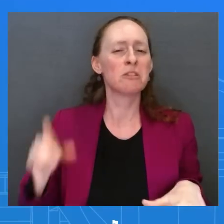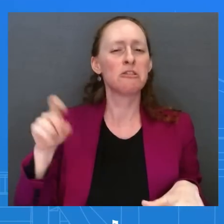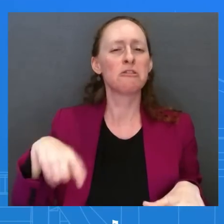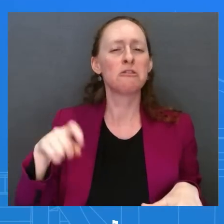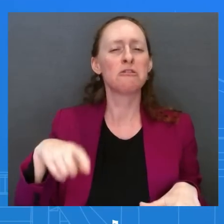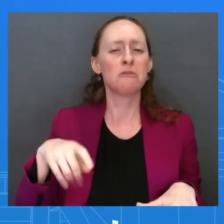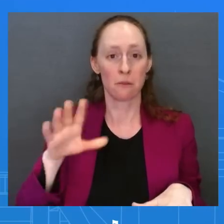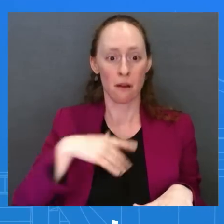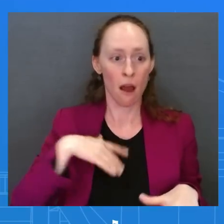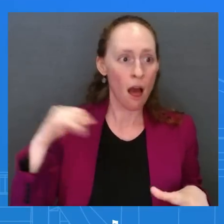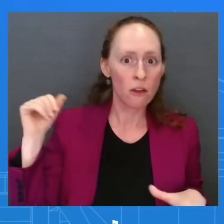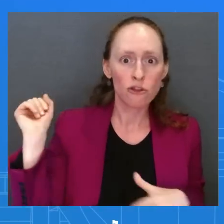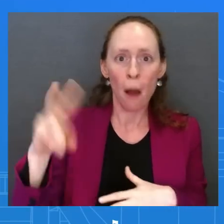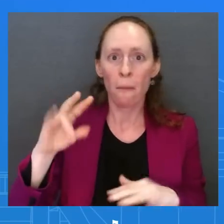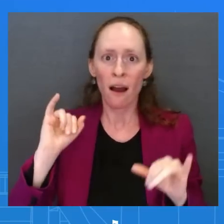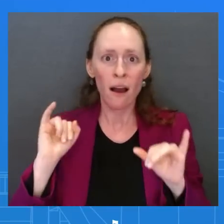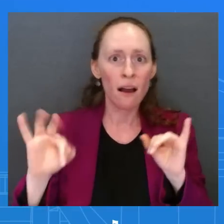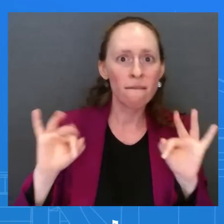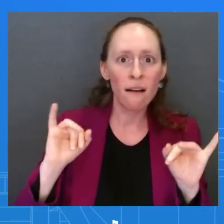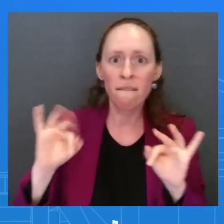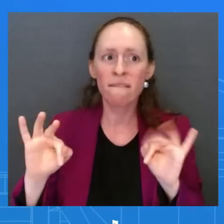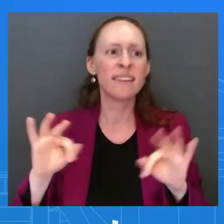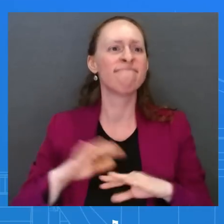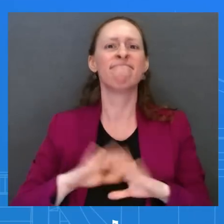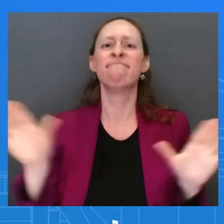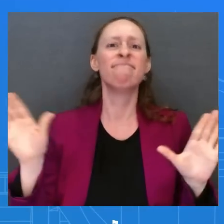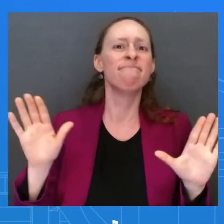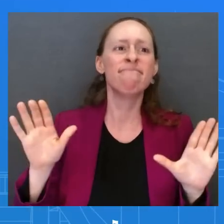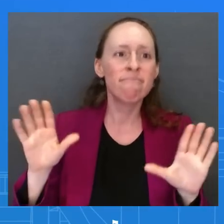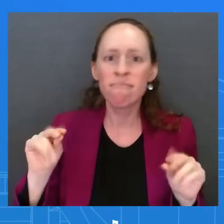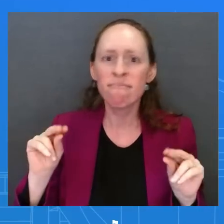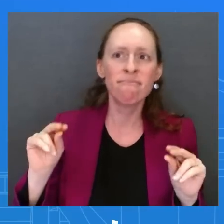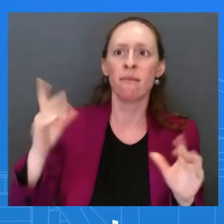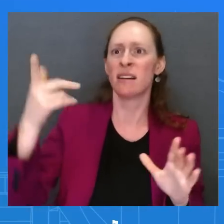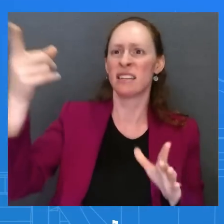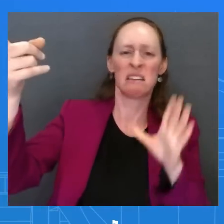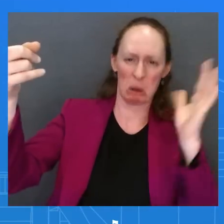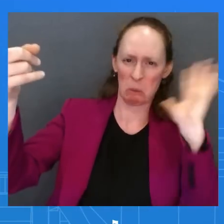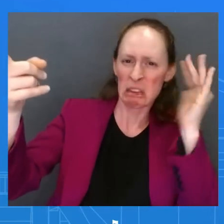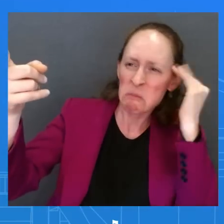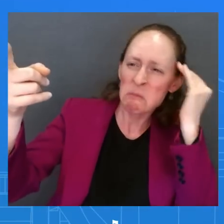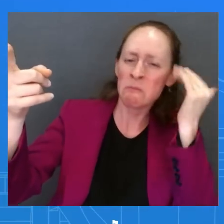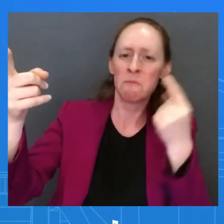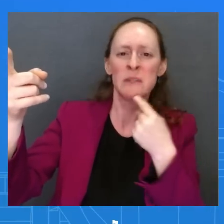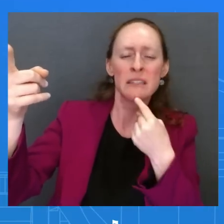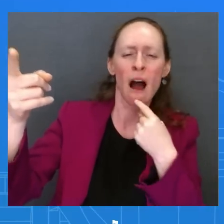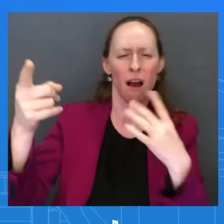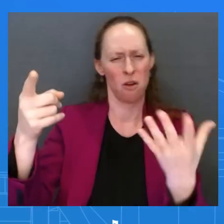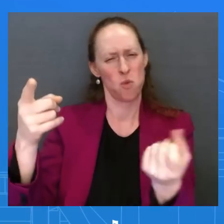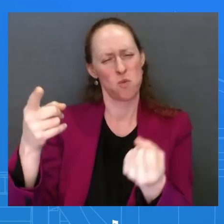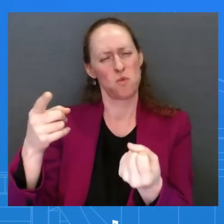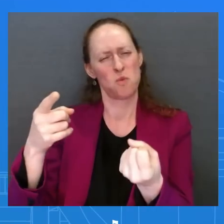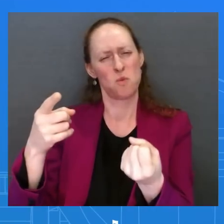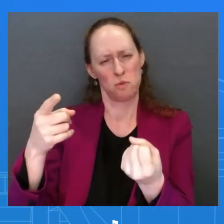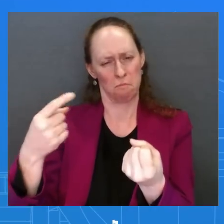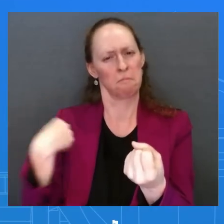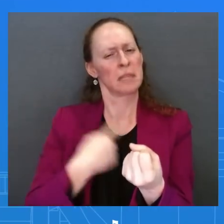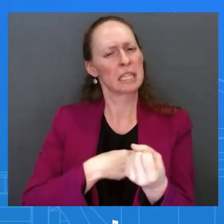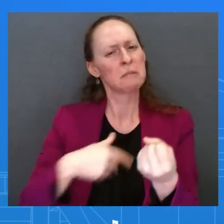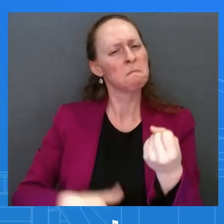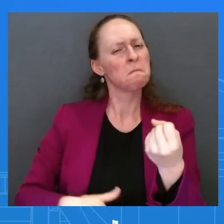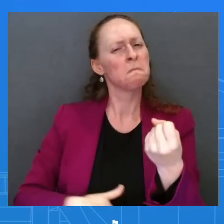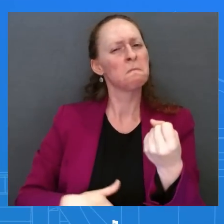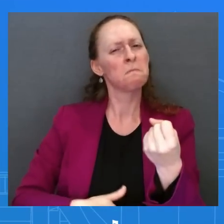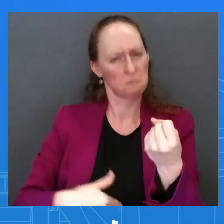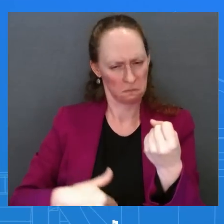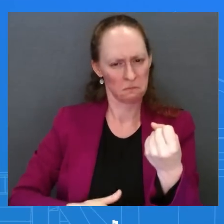Court is going to rule. We are confident in our legal authorities, as we said over and over again. And as you all know, and I think I've said this